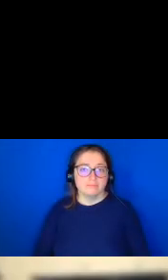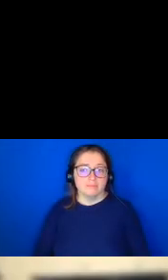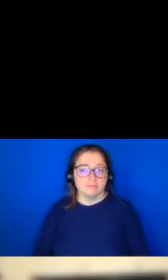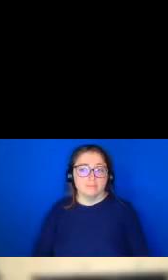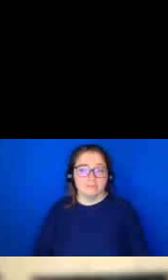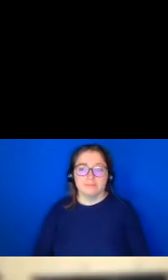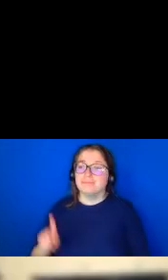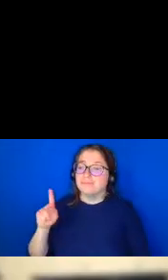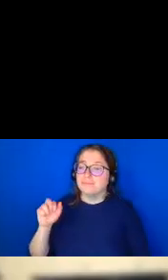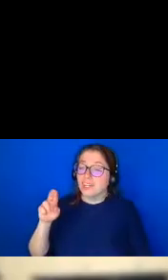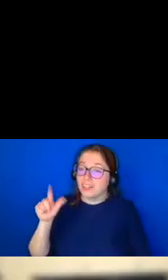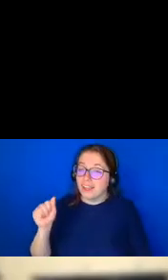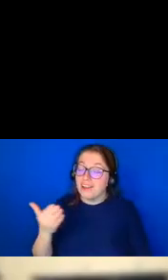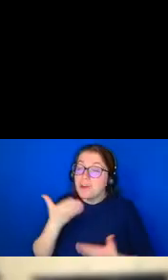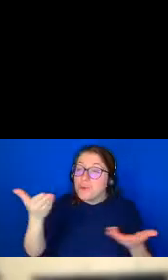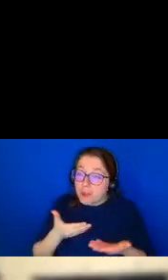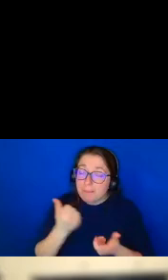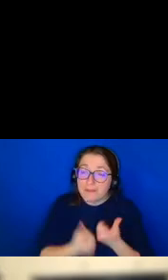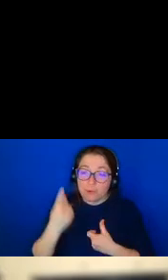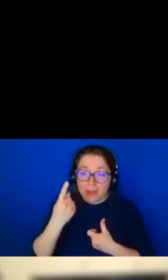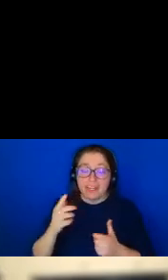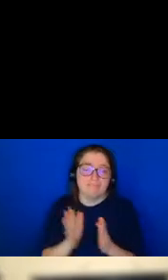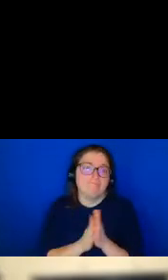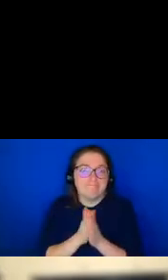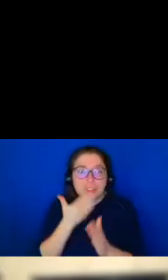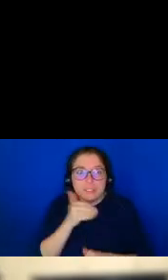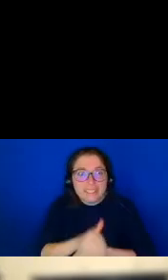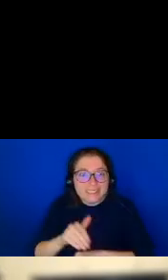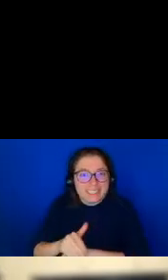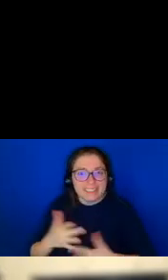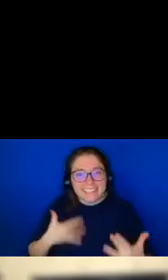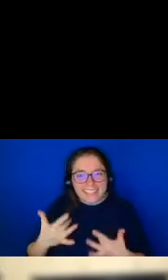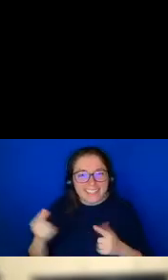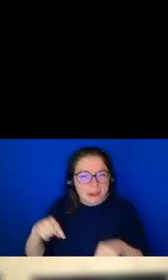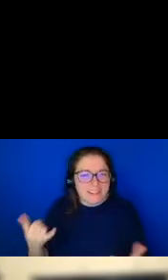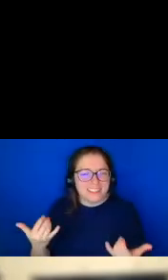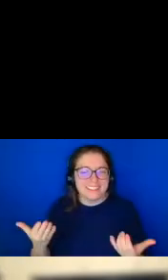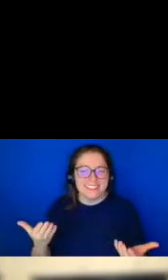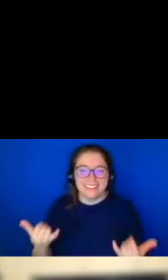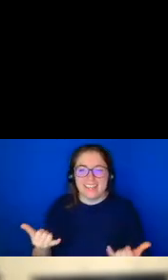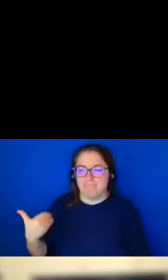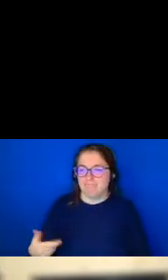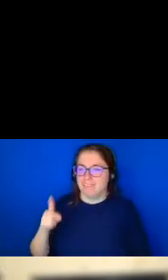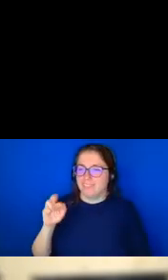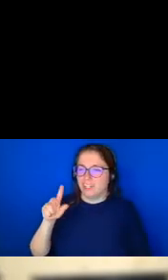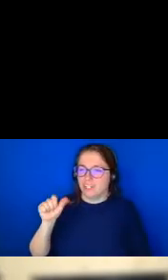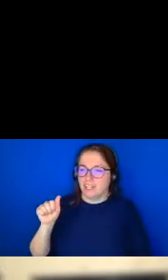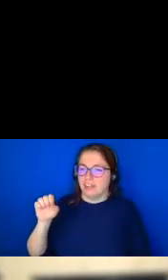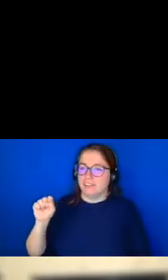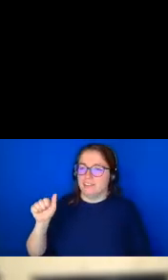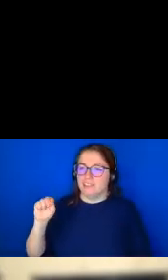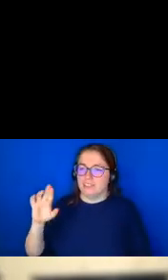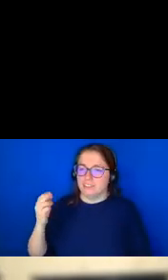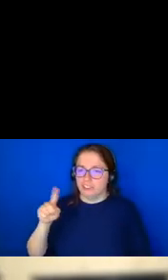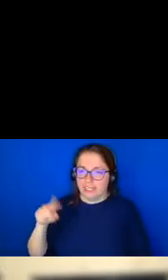Welcome, everyone. Good evening. I am very excited to be here with you tonight. My name is Carla Sanchez, and I am the chair of the